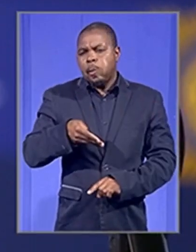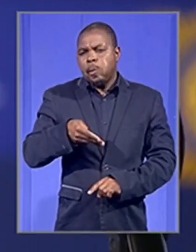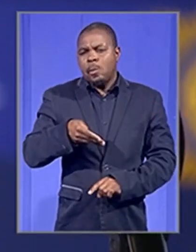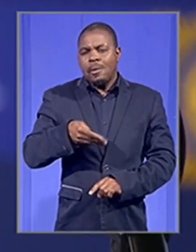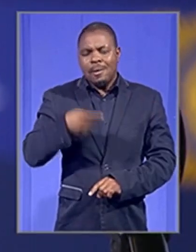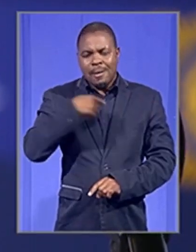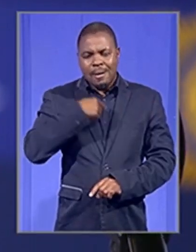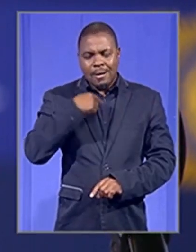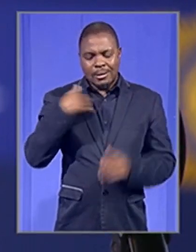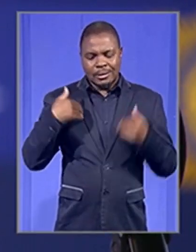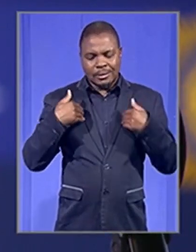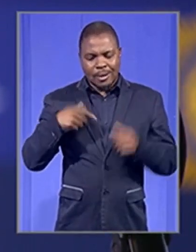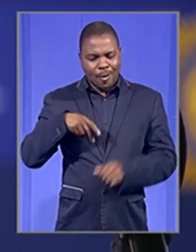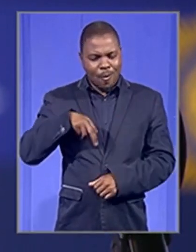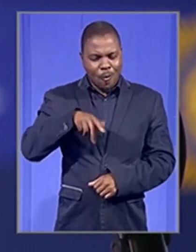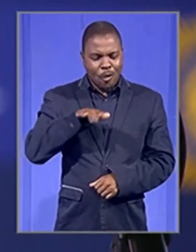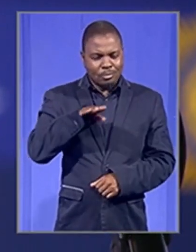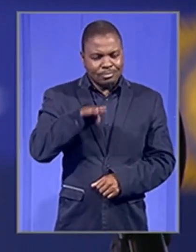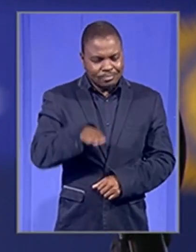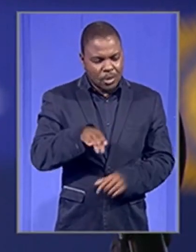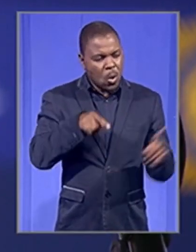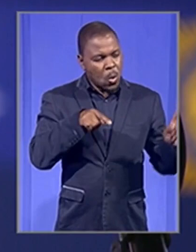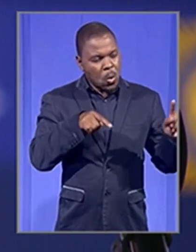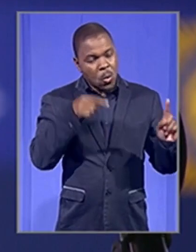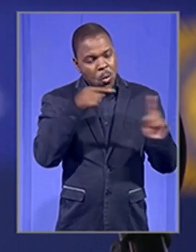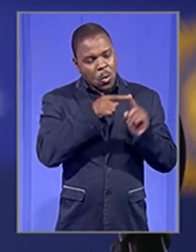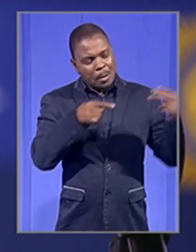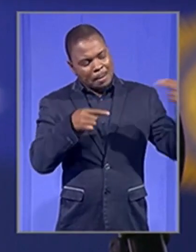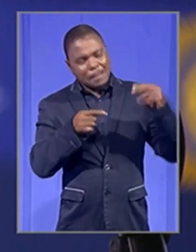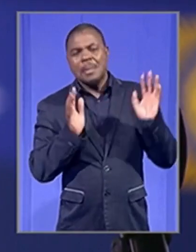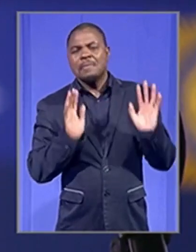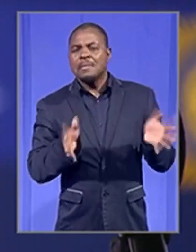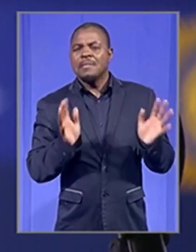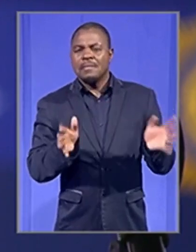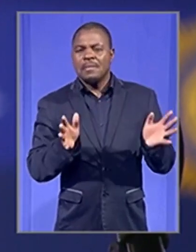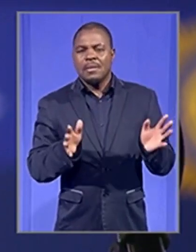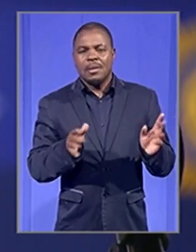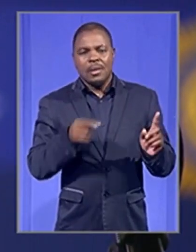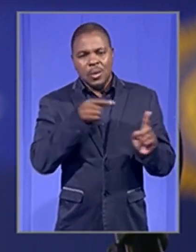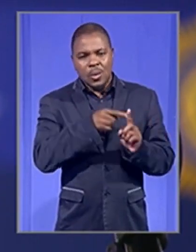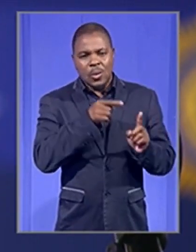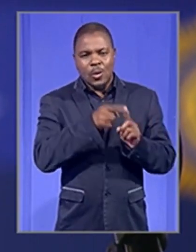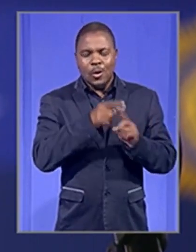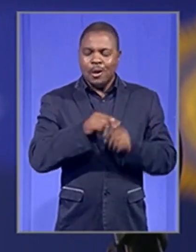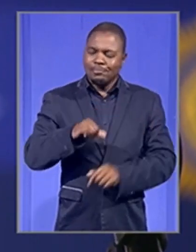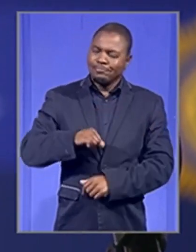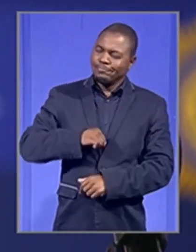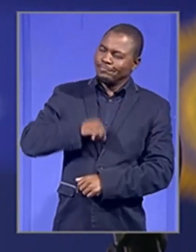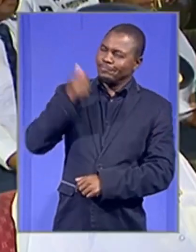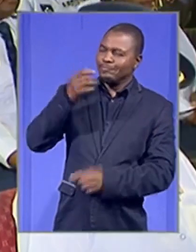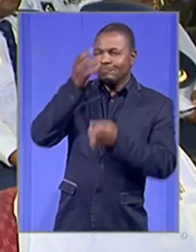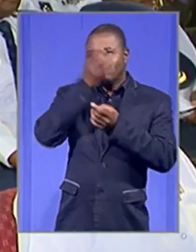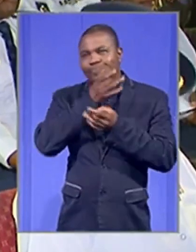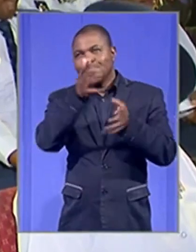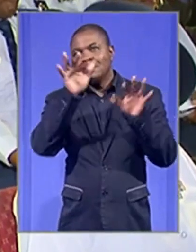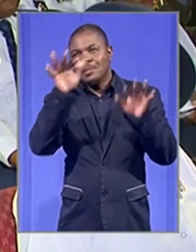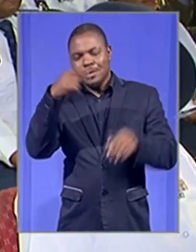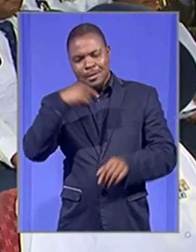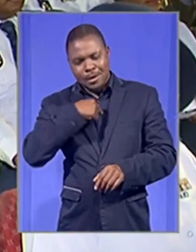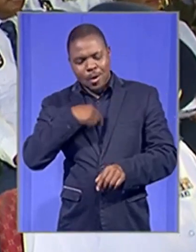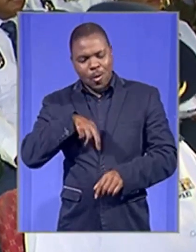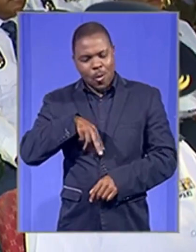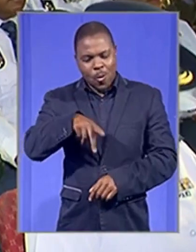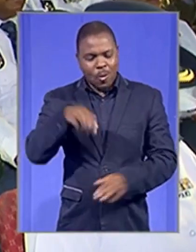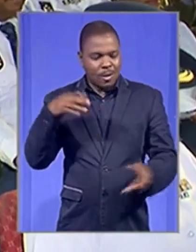He saw my very first footsteps, and he was happy to brag about this even to